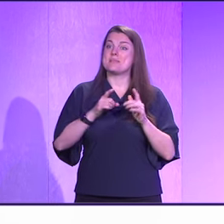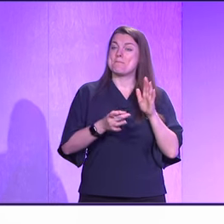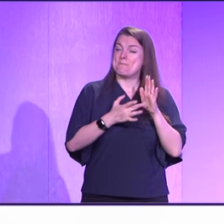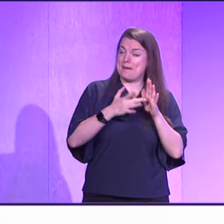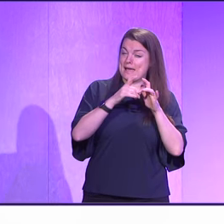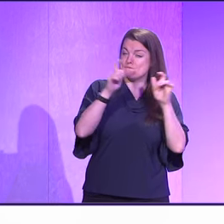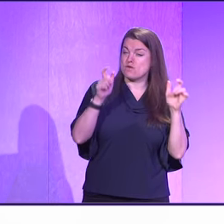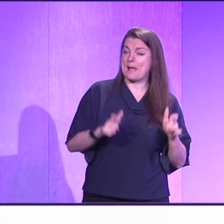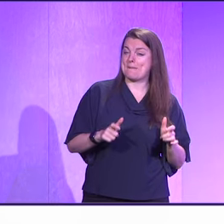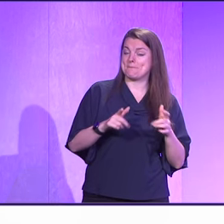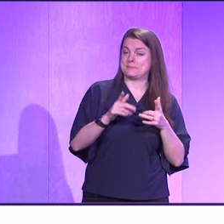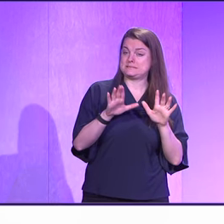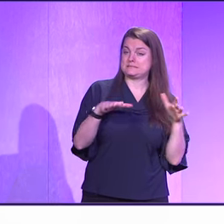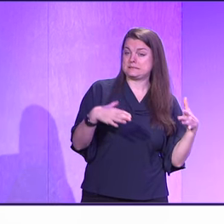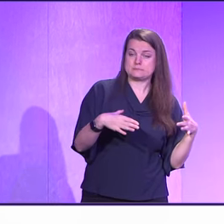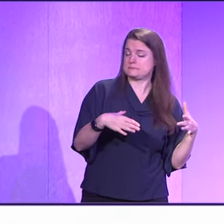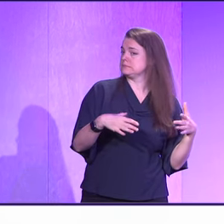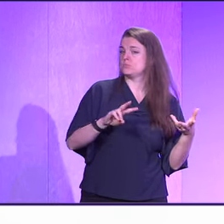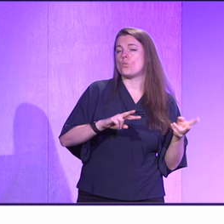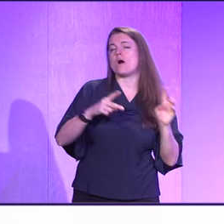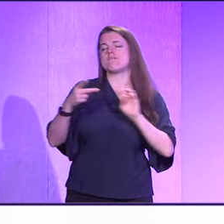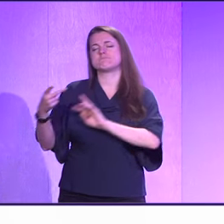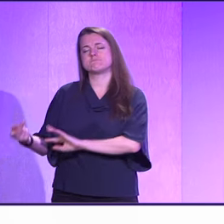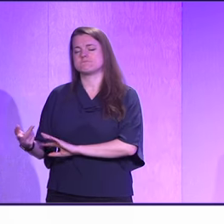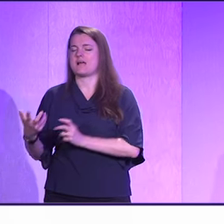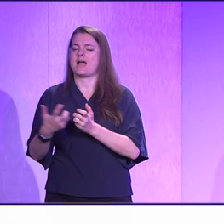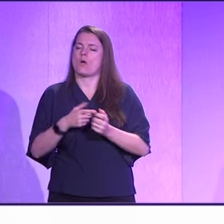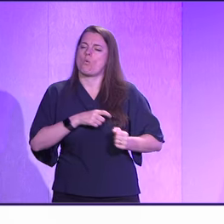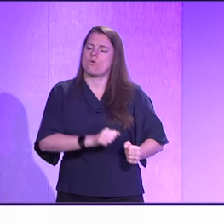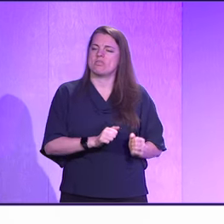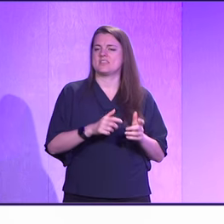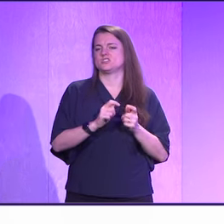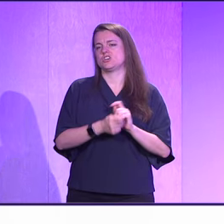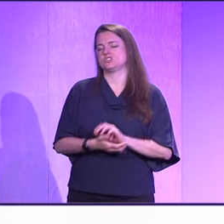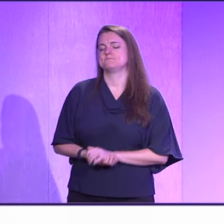right? It just seems to be something they don't talk about. I don't know why.